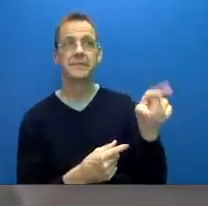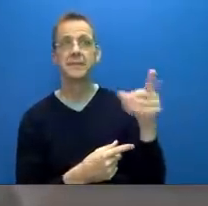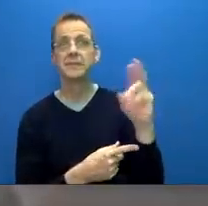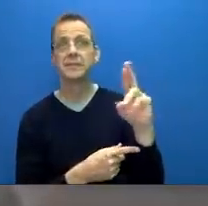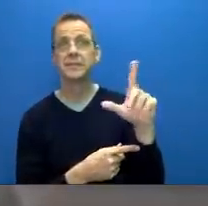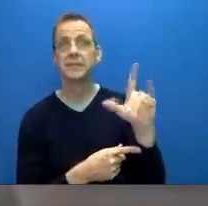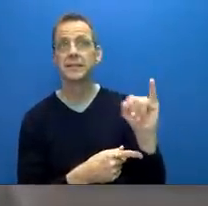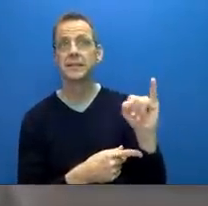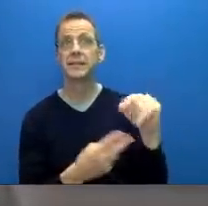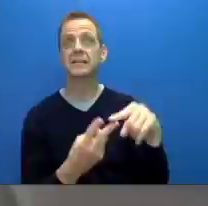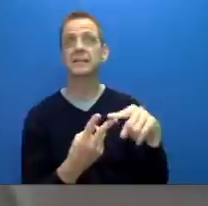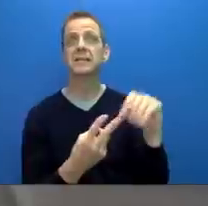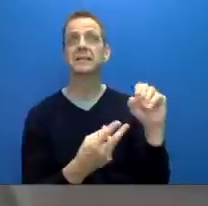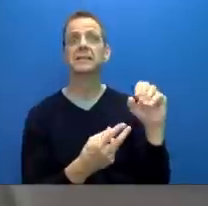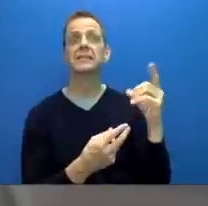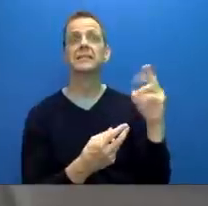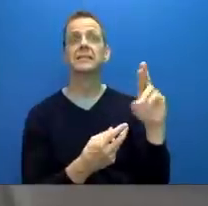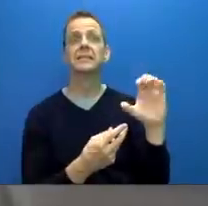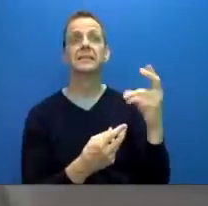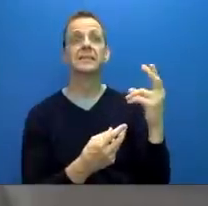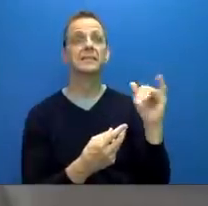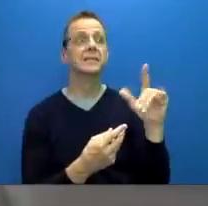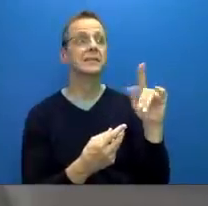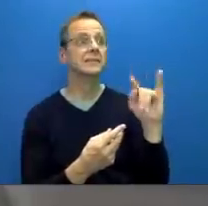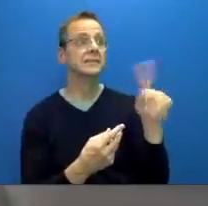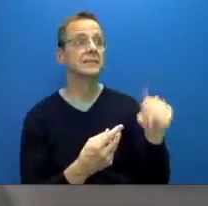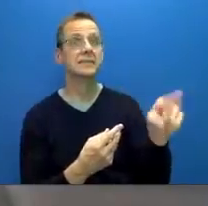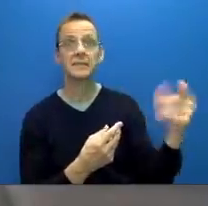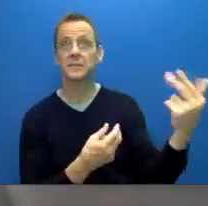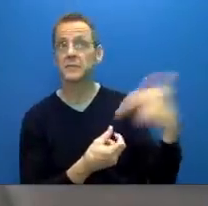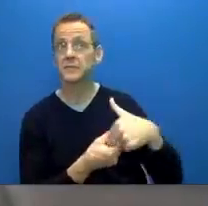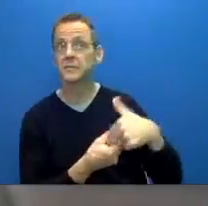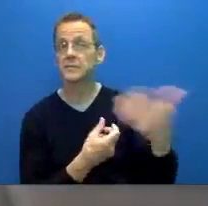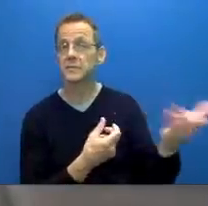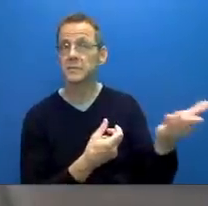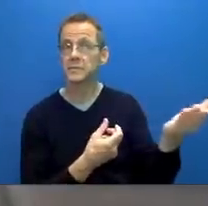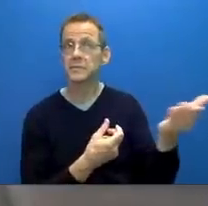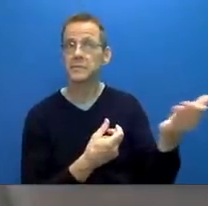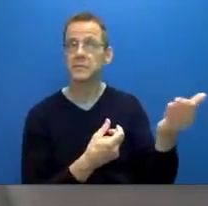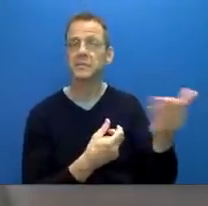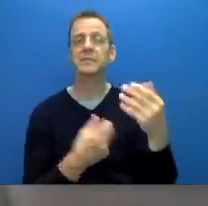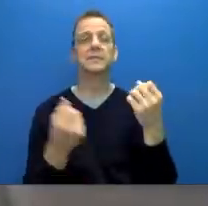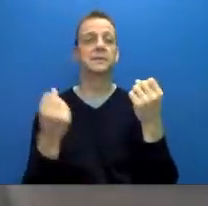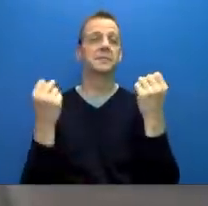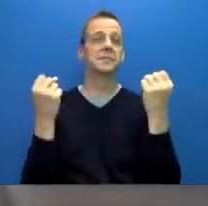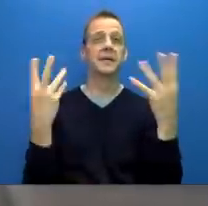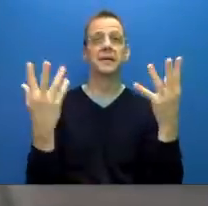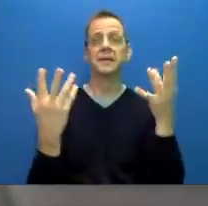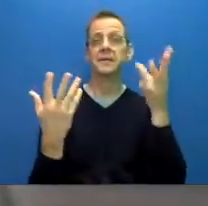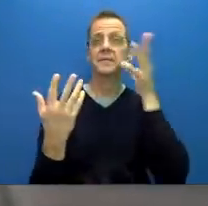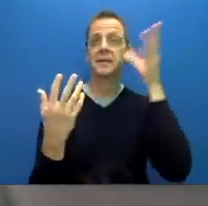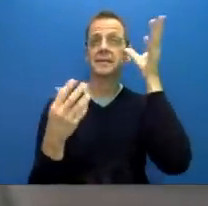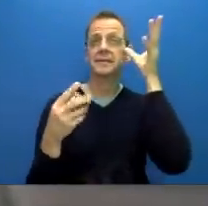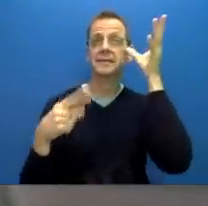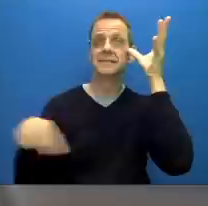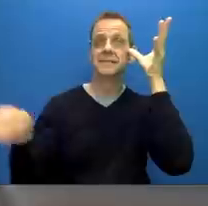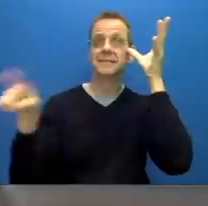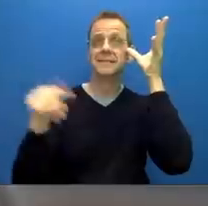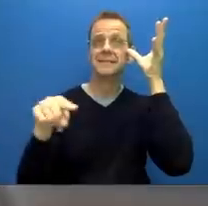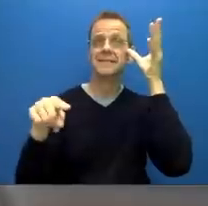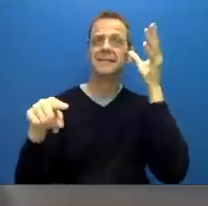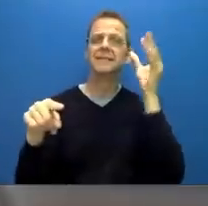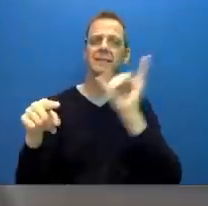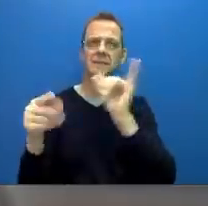and Jason, said schools as well, are trying to figure out how best to facilitate the communication